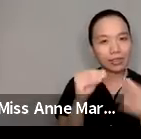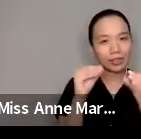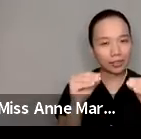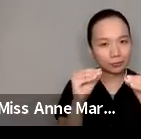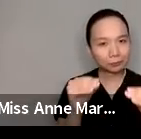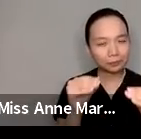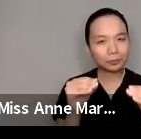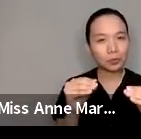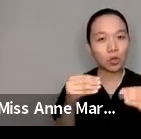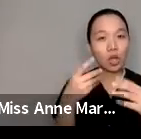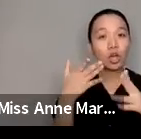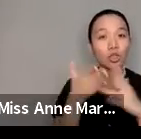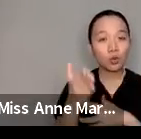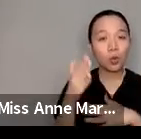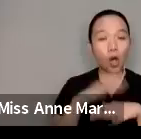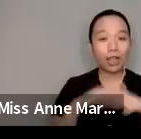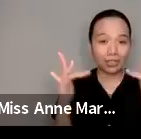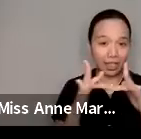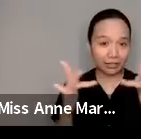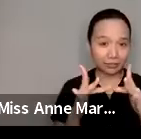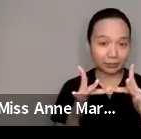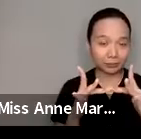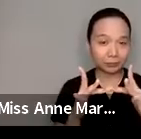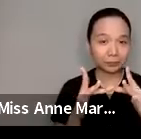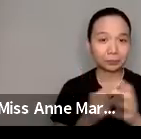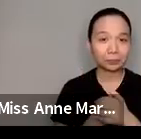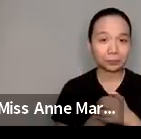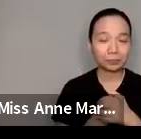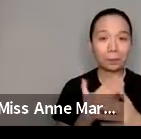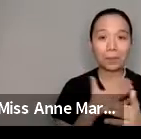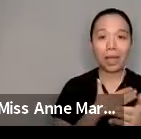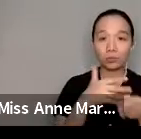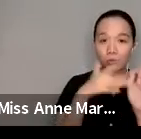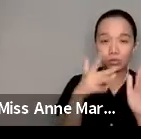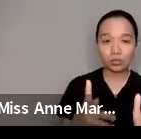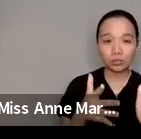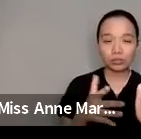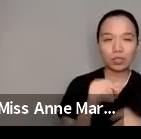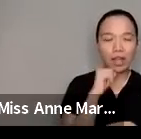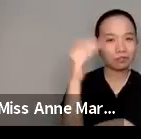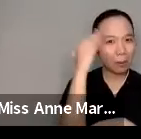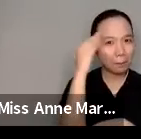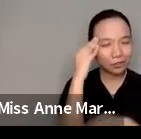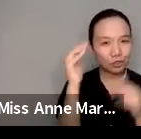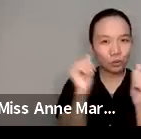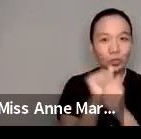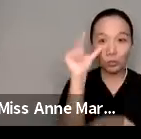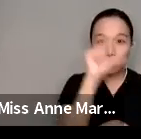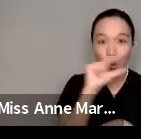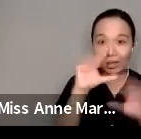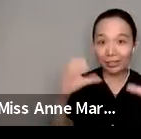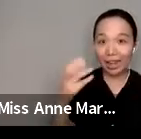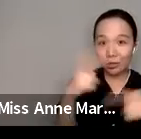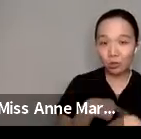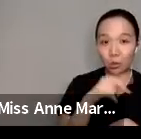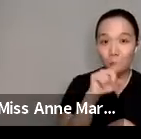platform. At that time, my students were not familiar with Google Classroom, Zoom, or any other online